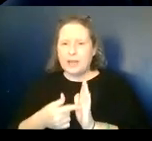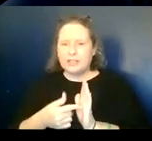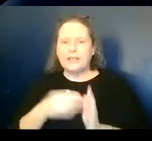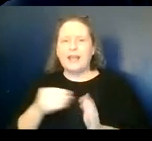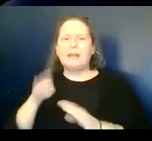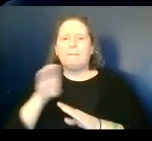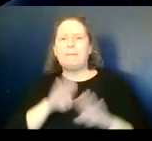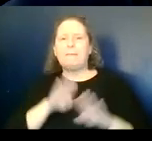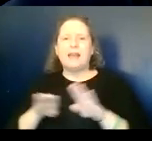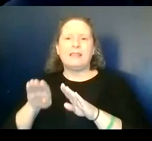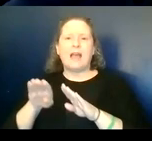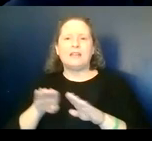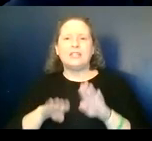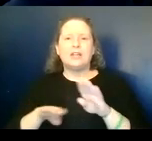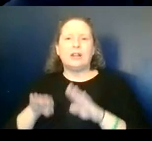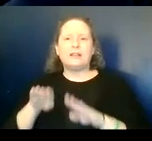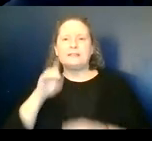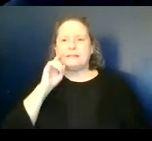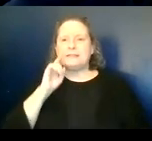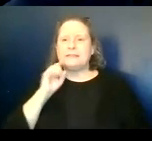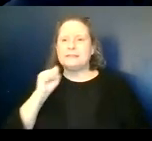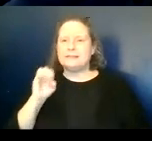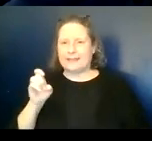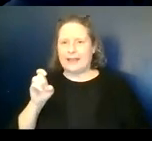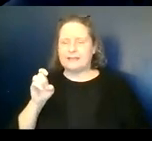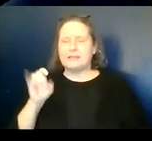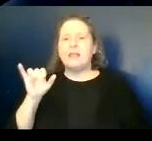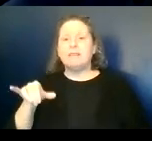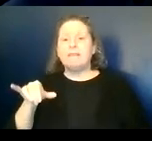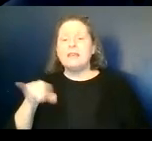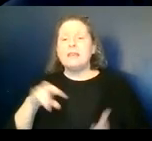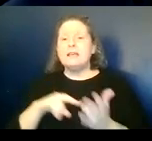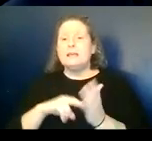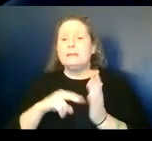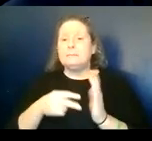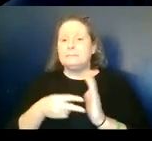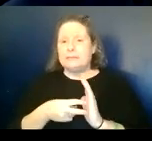by biological sex is the